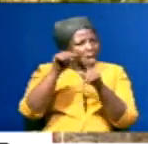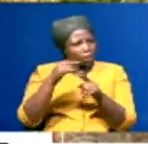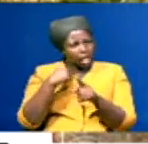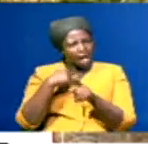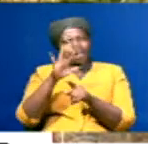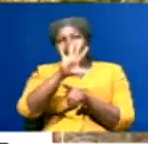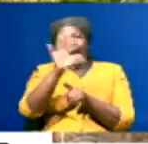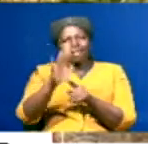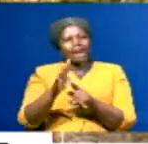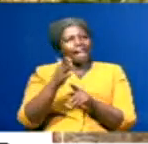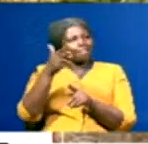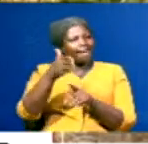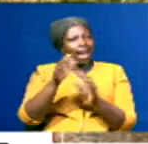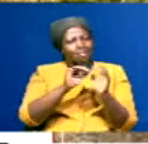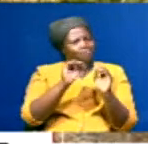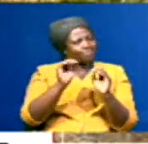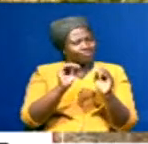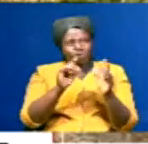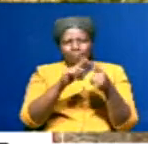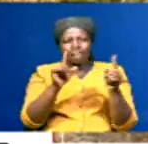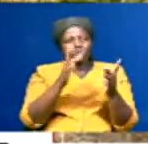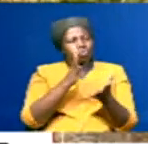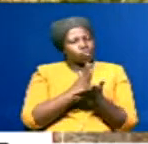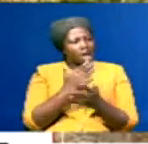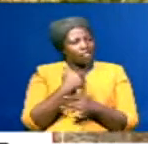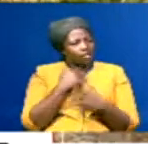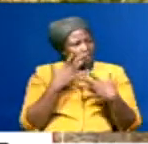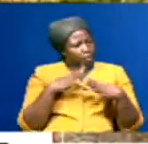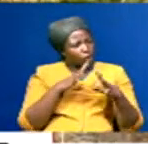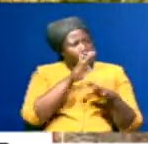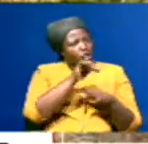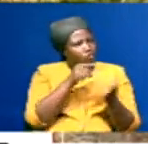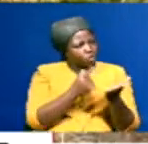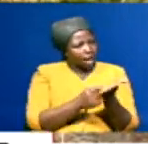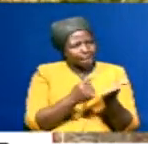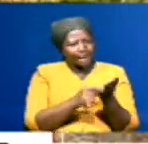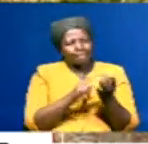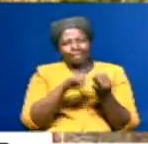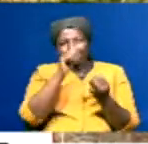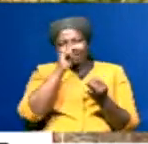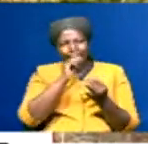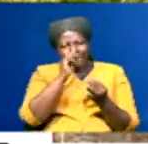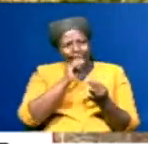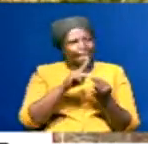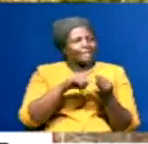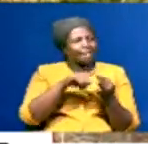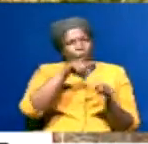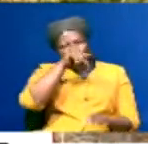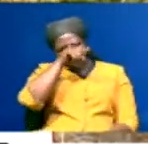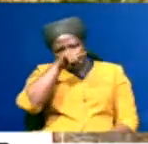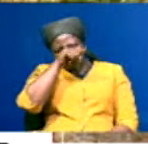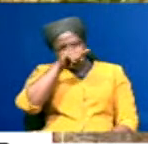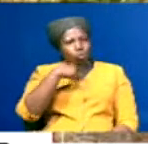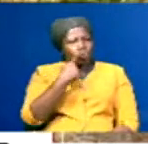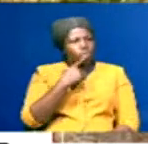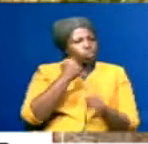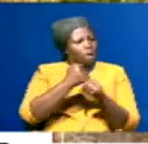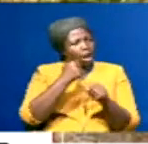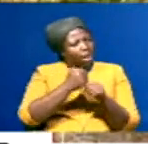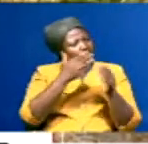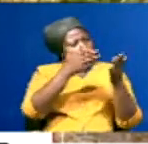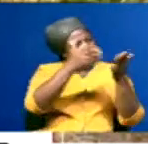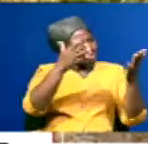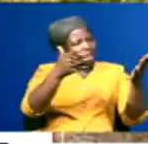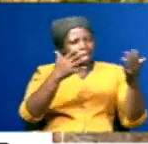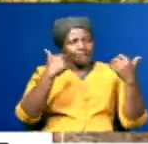there going there, but there were people from Uganda, from Tanzania, Muzungus, who were working. And me,